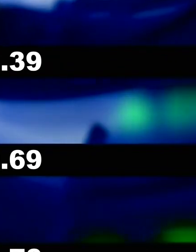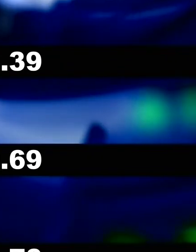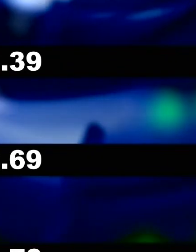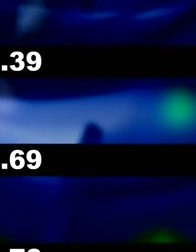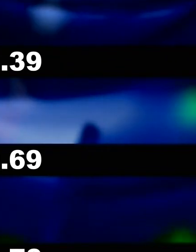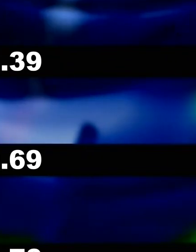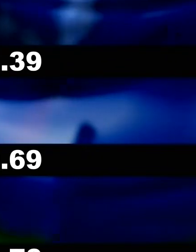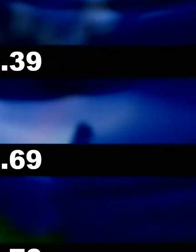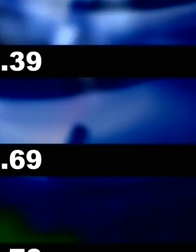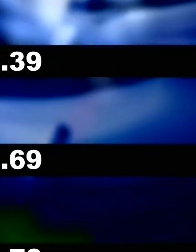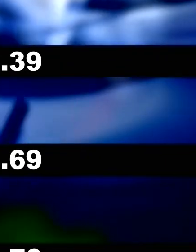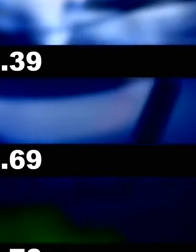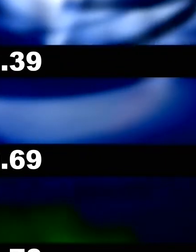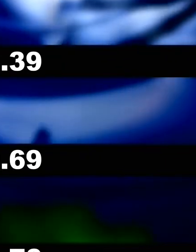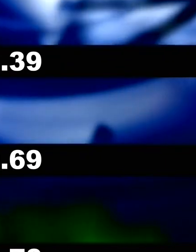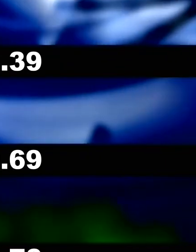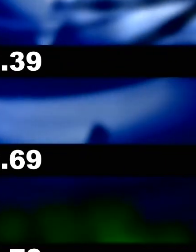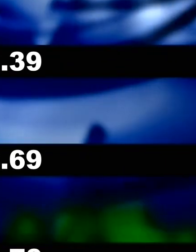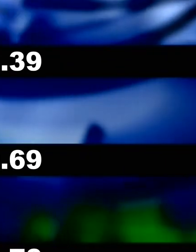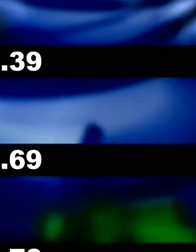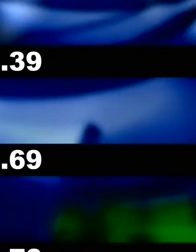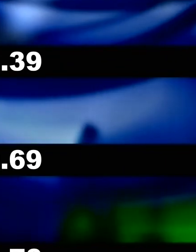Funds Limited financial.